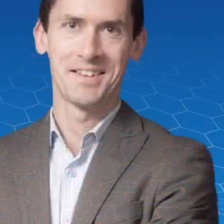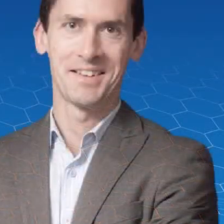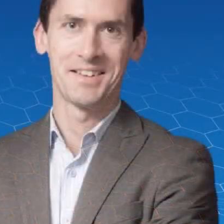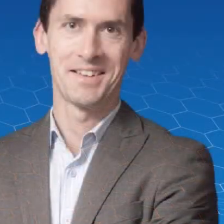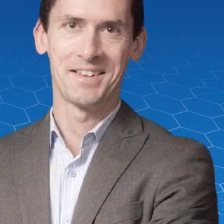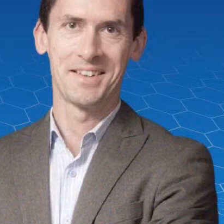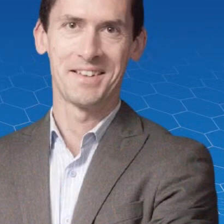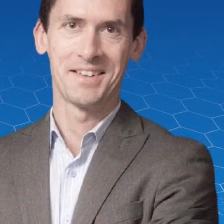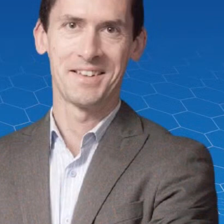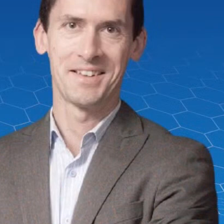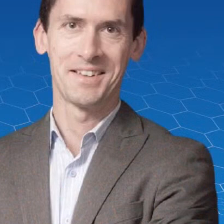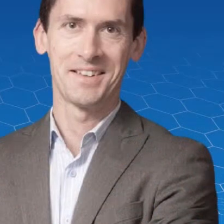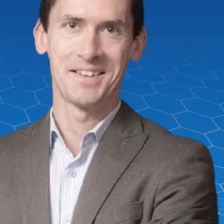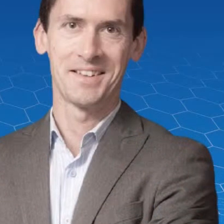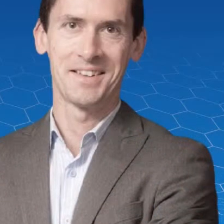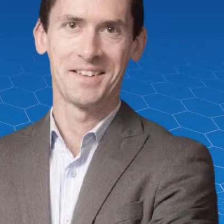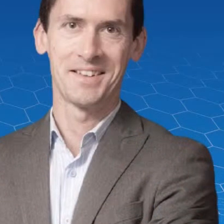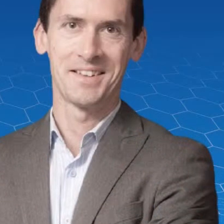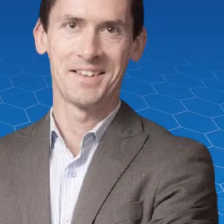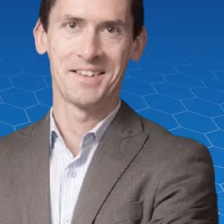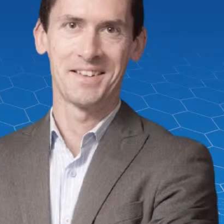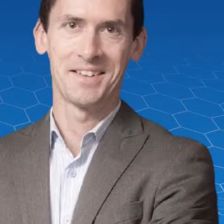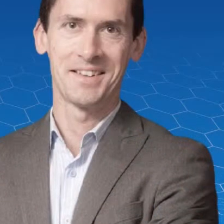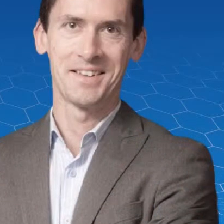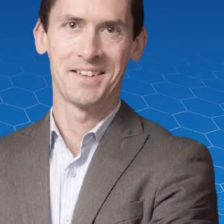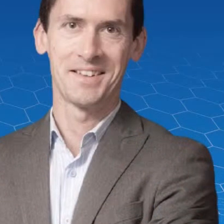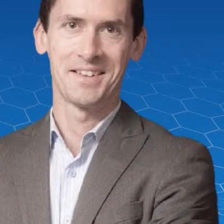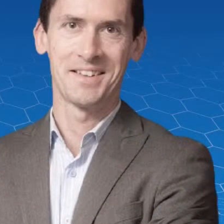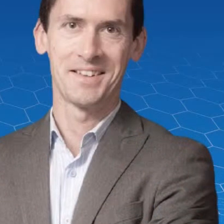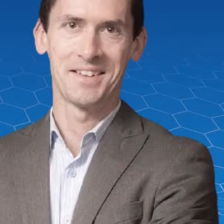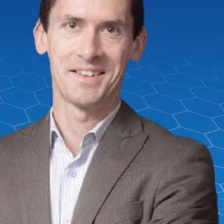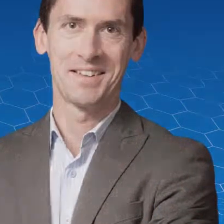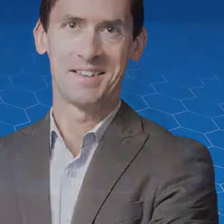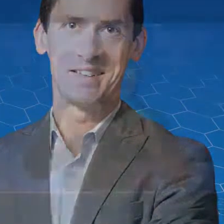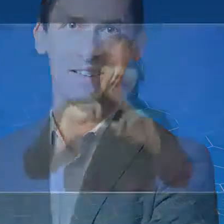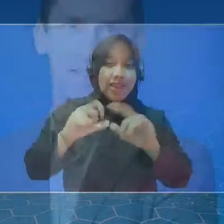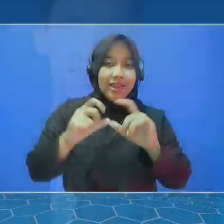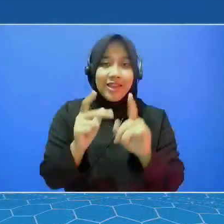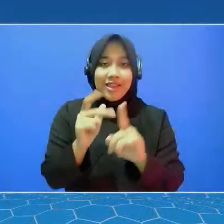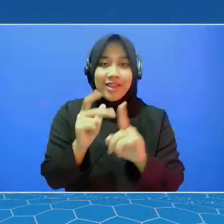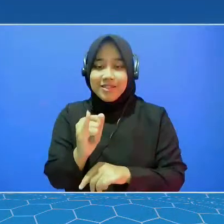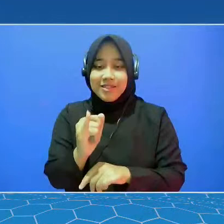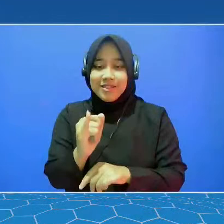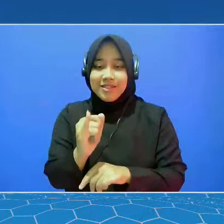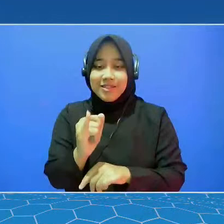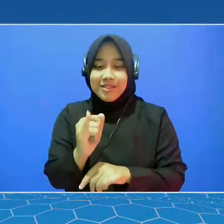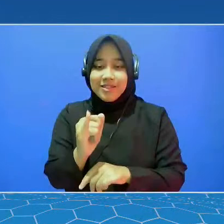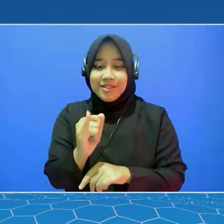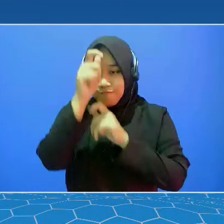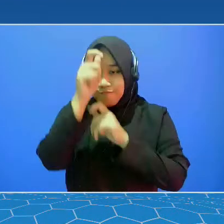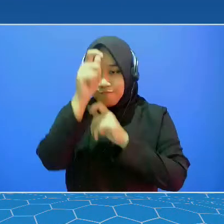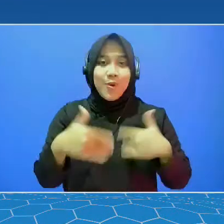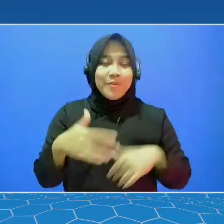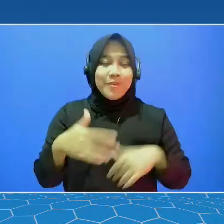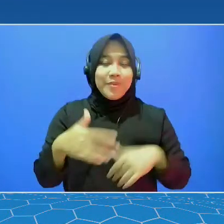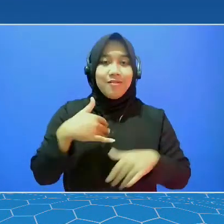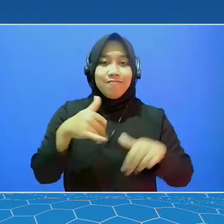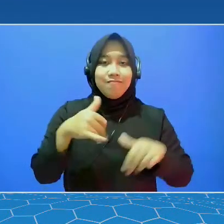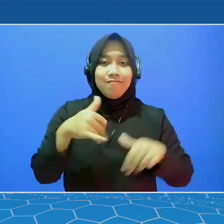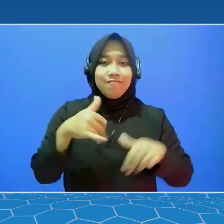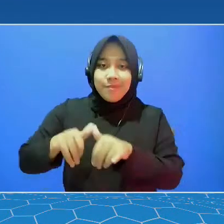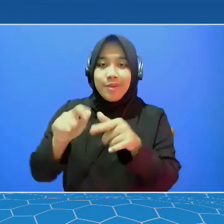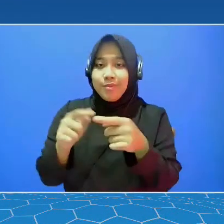Thank you very much, Takeshi, and it's great pleasure to be here with you all. I think my role is